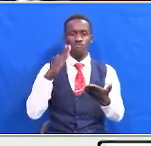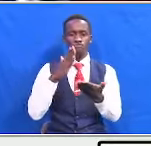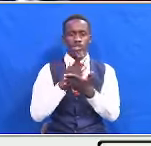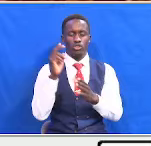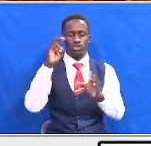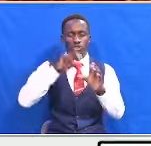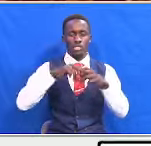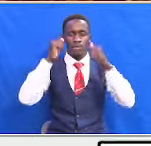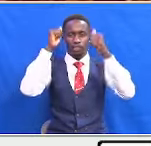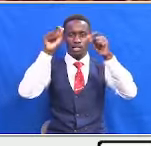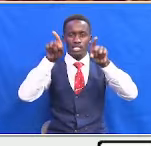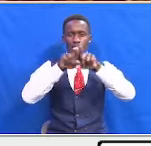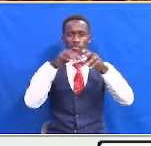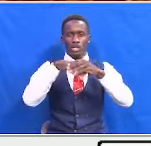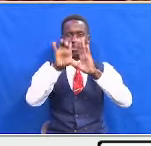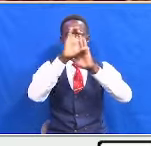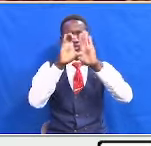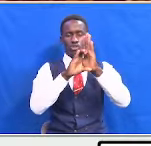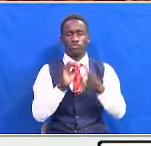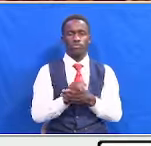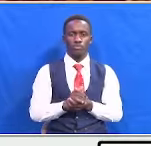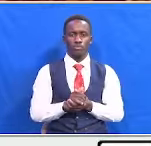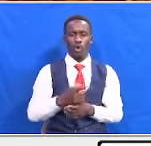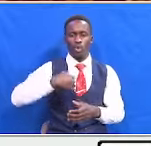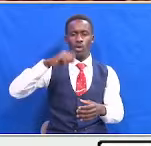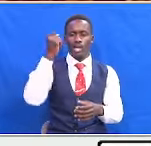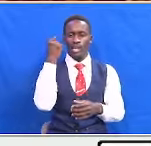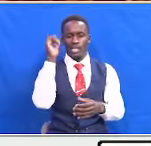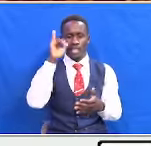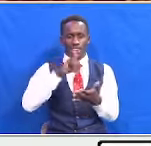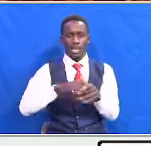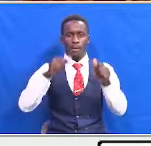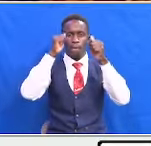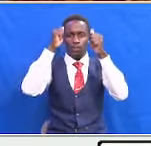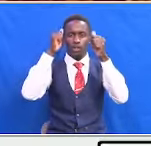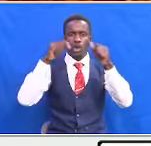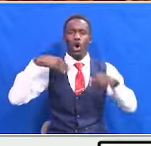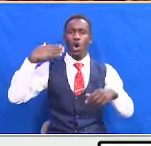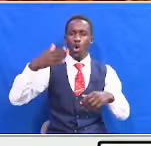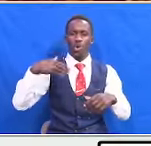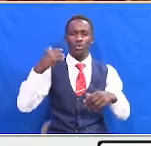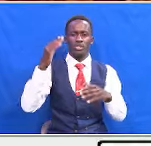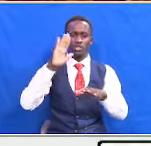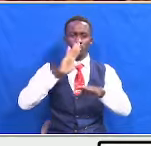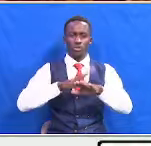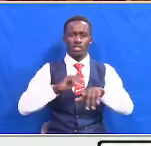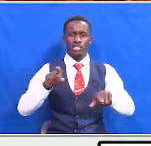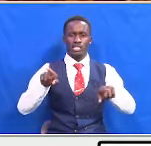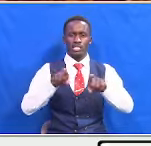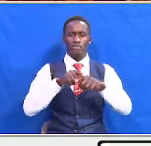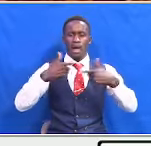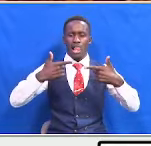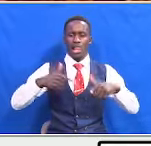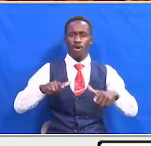ilivyo kikatiba. We understand therefore that protests are always legitimate and permitted by